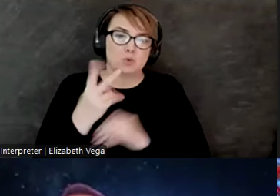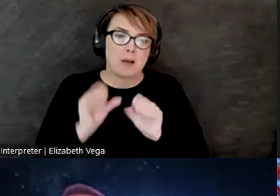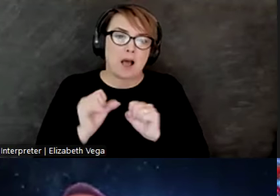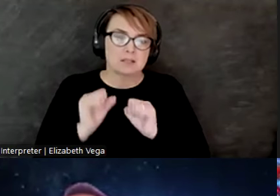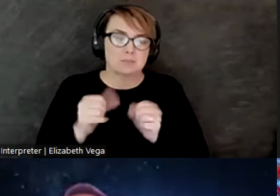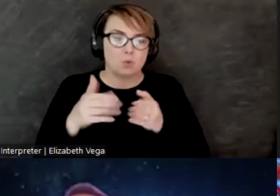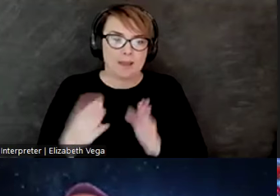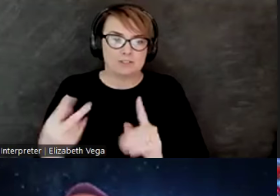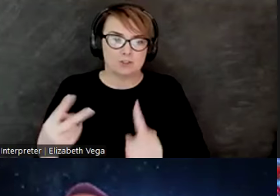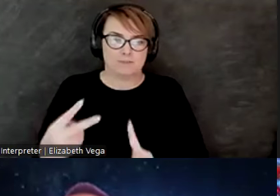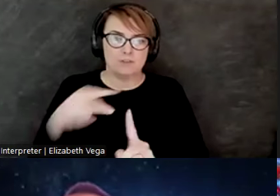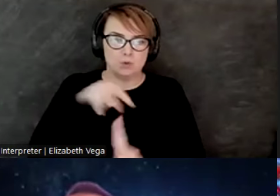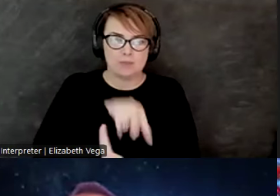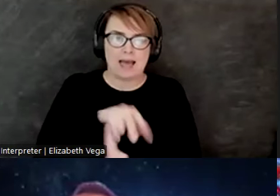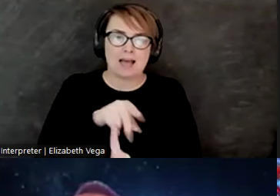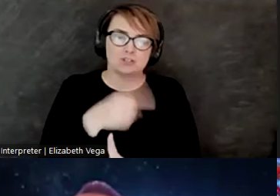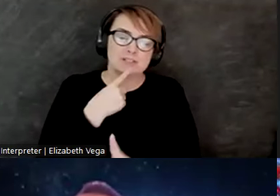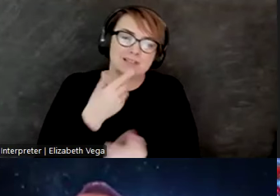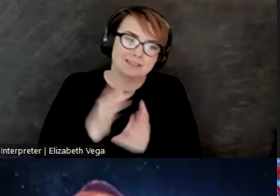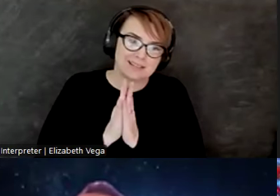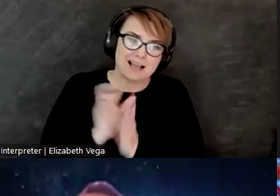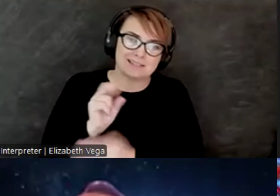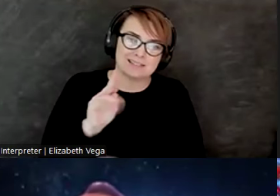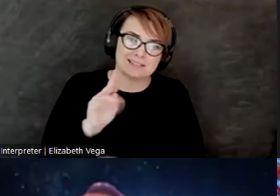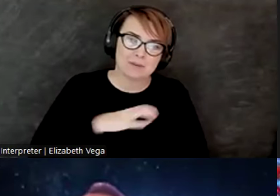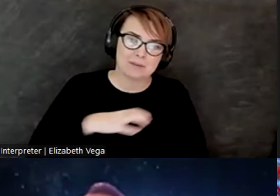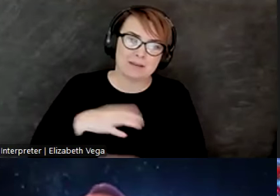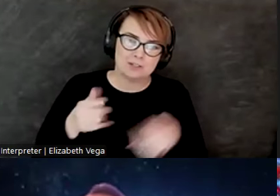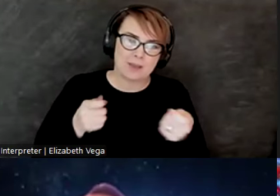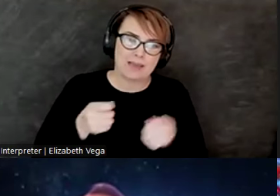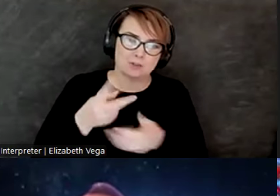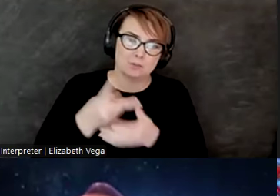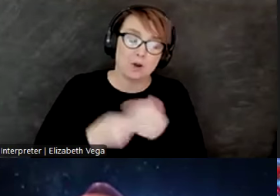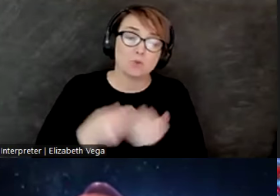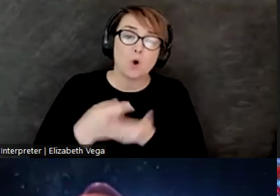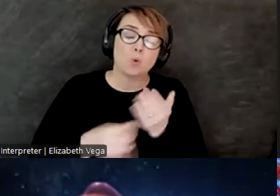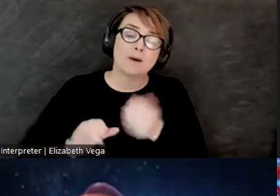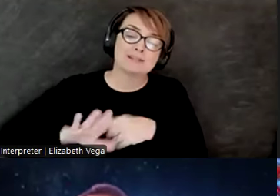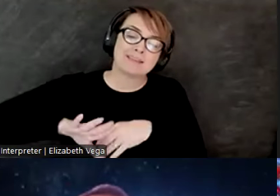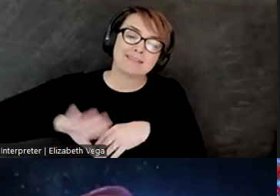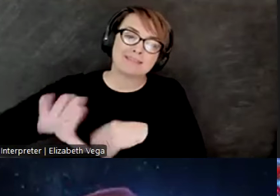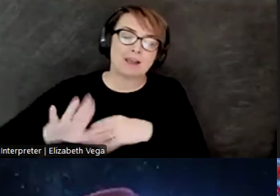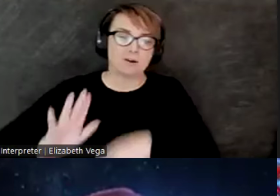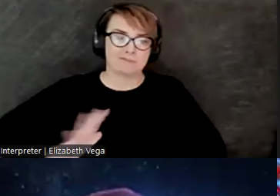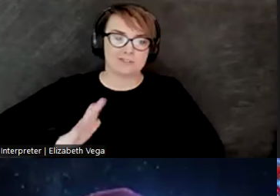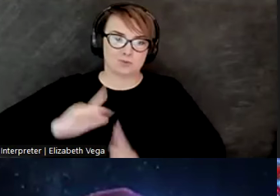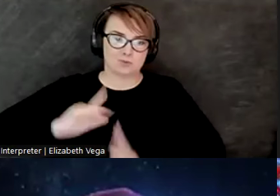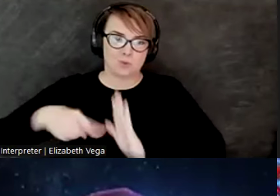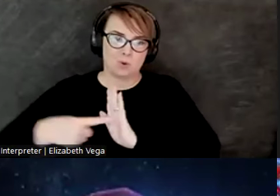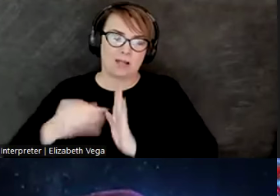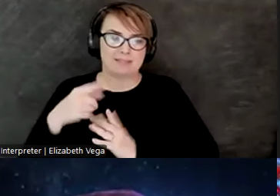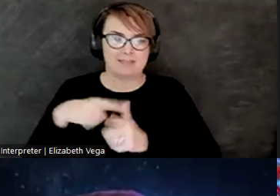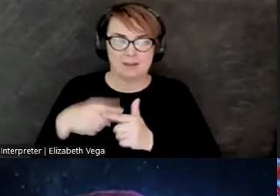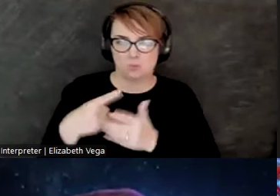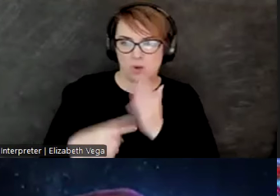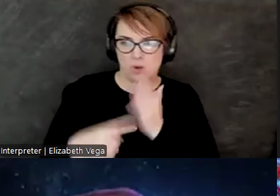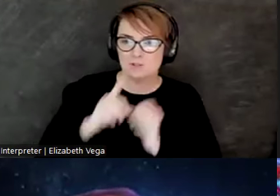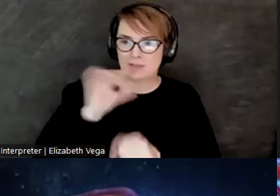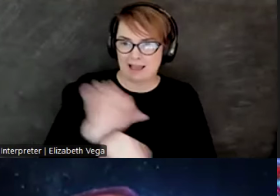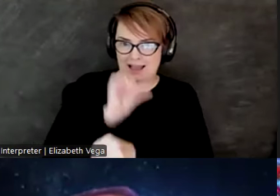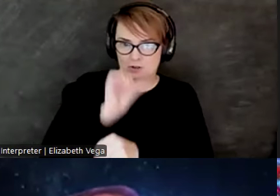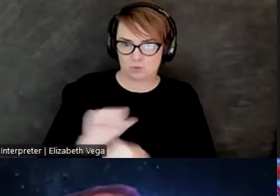both. What is like the prescribed role of regional centers and what is the role in practice?